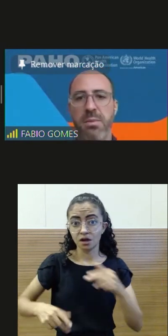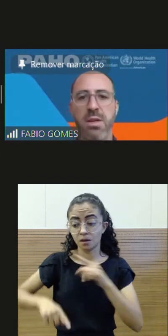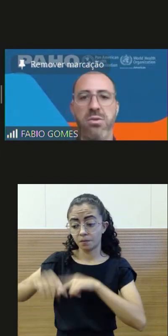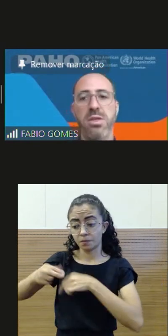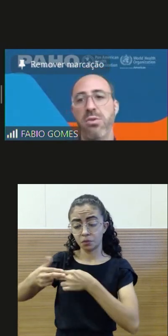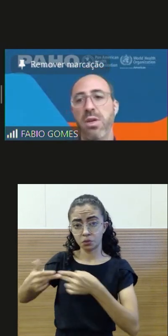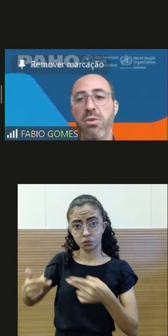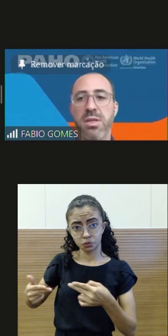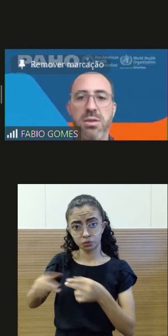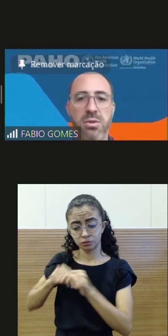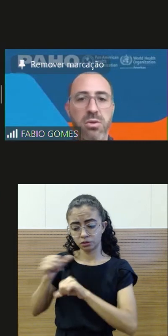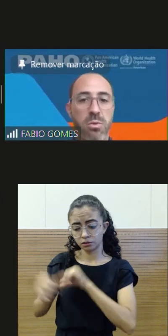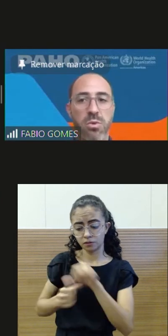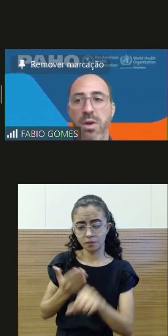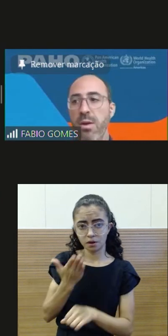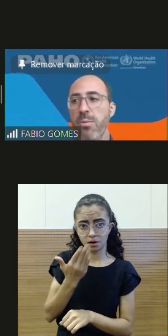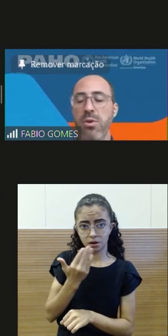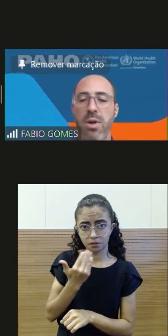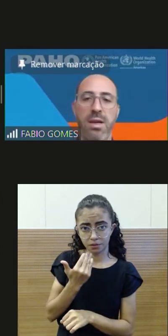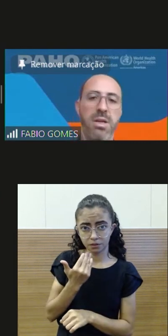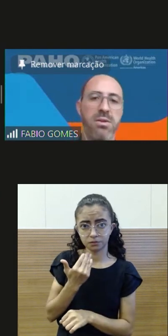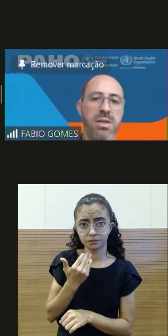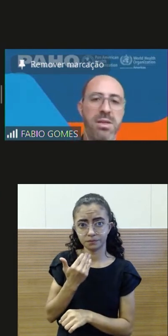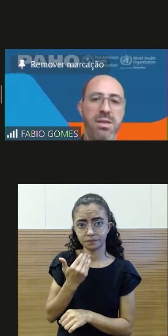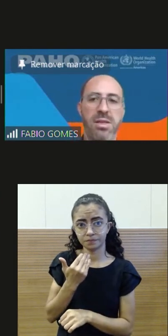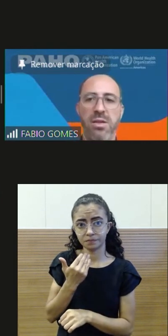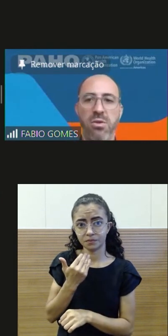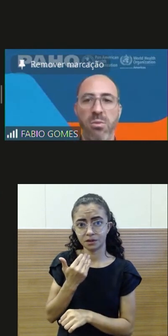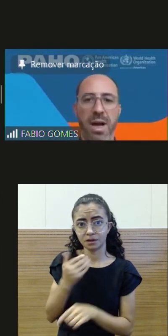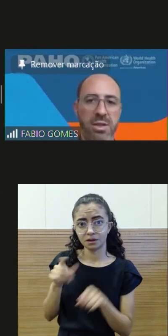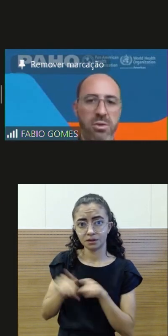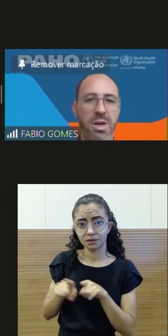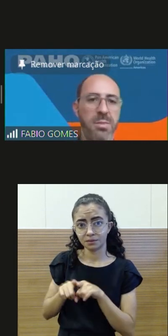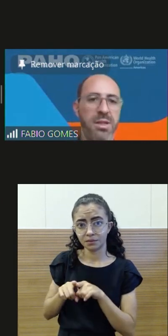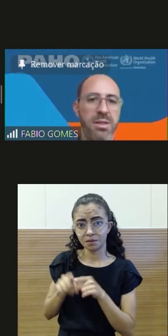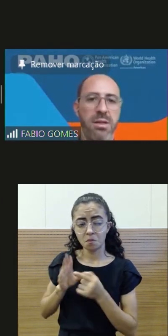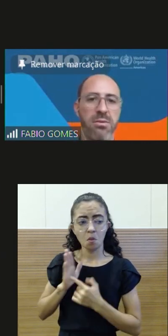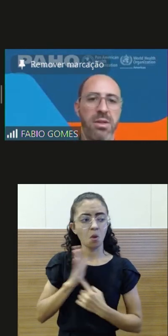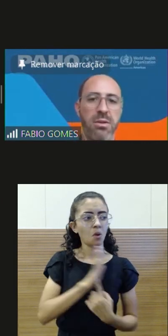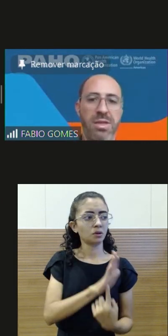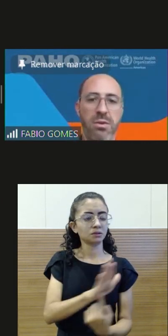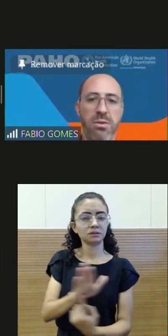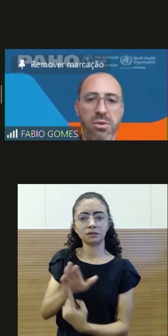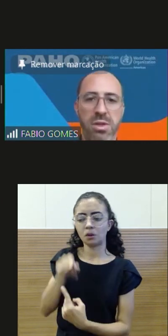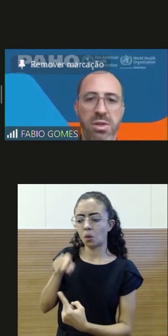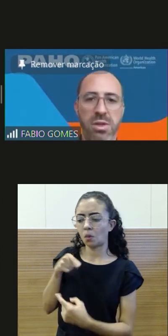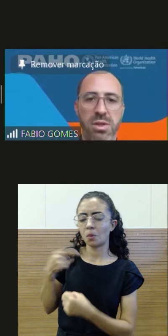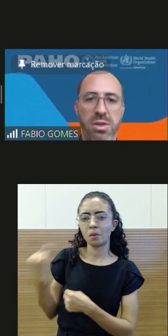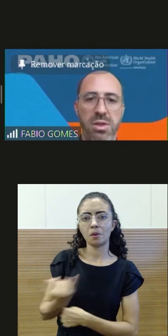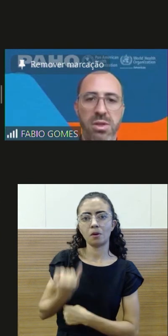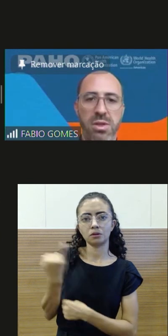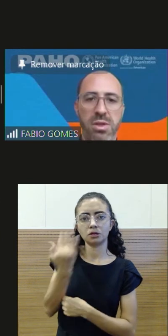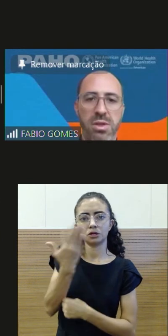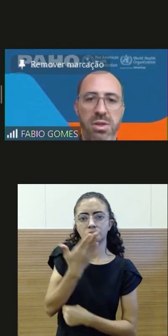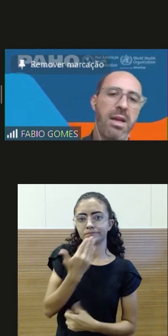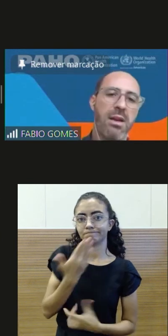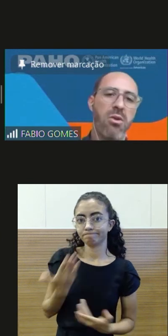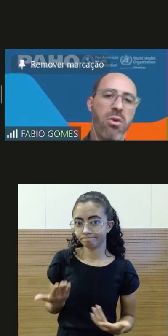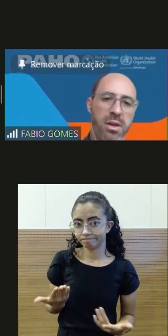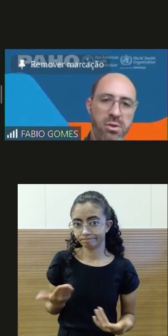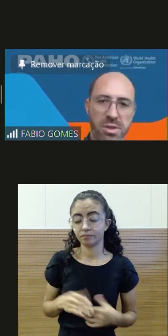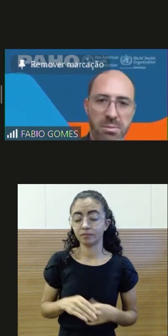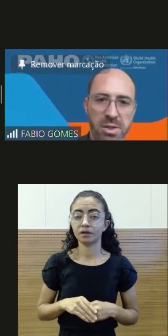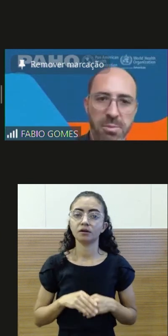that these products be made from food to essential food. So